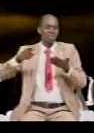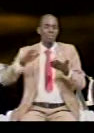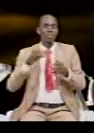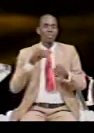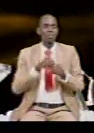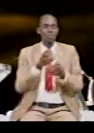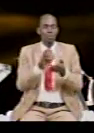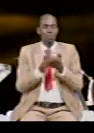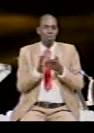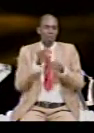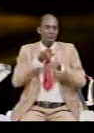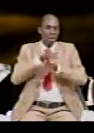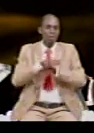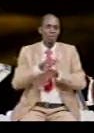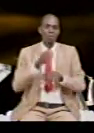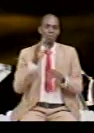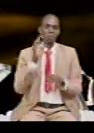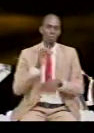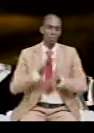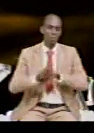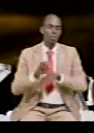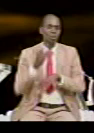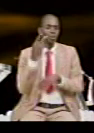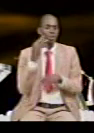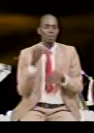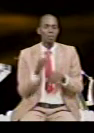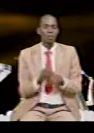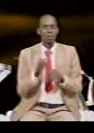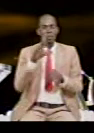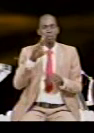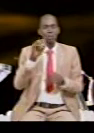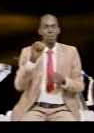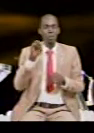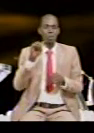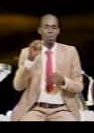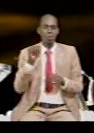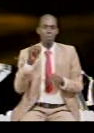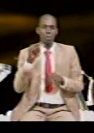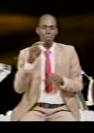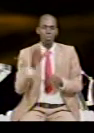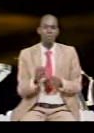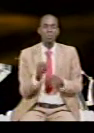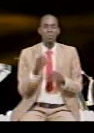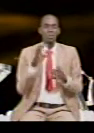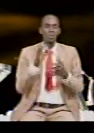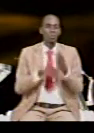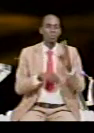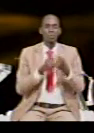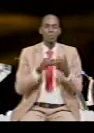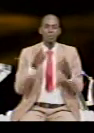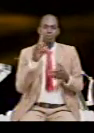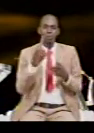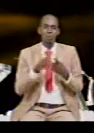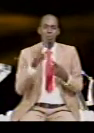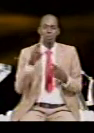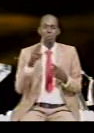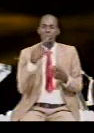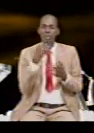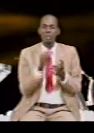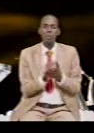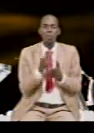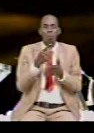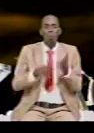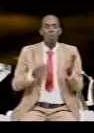have read it in Romans chapter 6, verses 1 and 2. What shall we say then? Shall we continue in